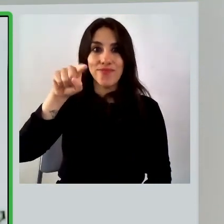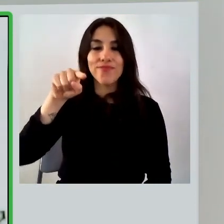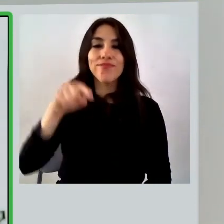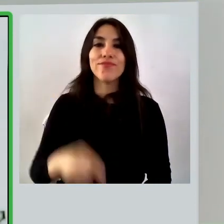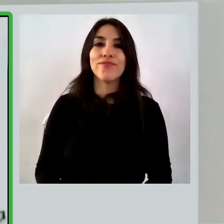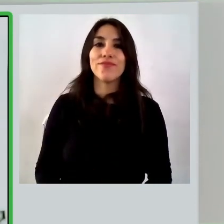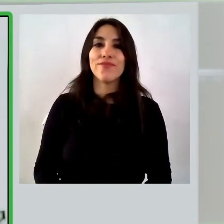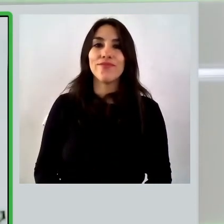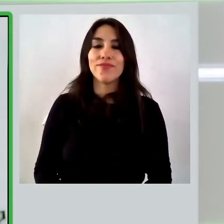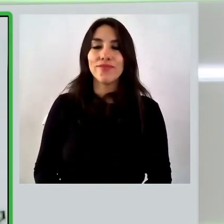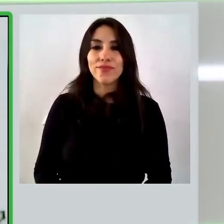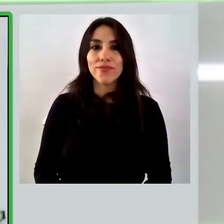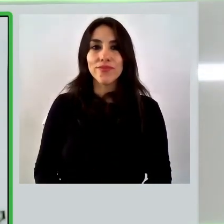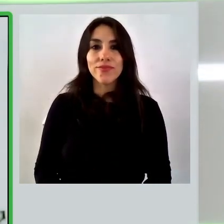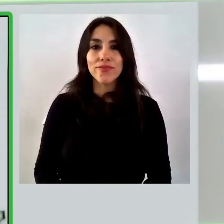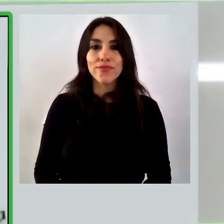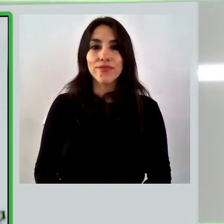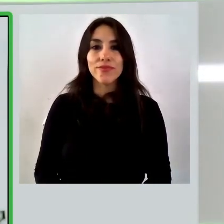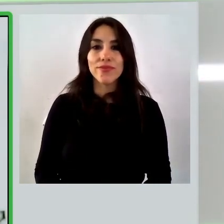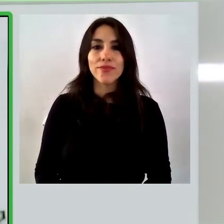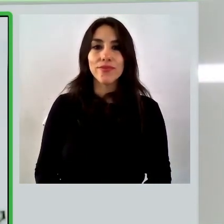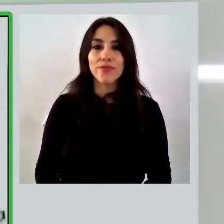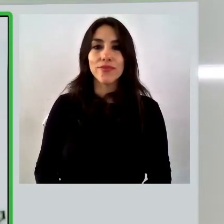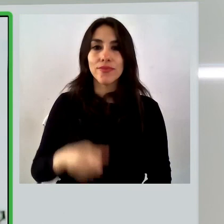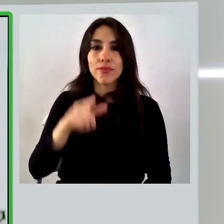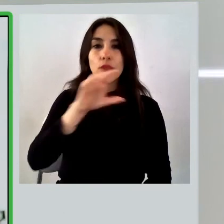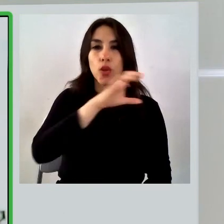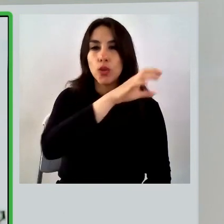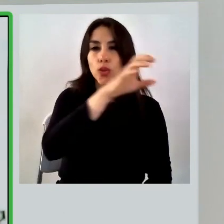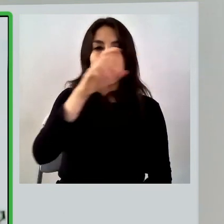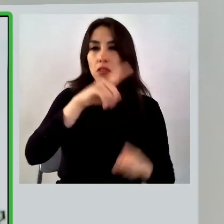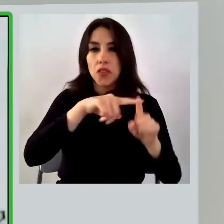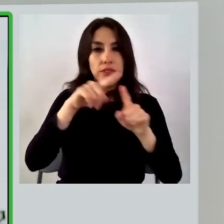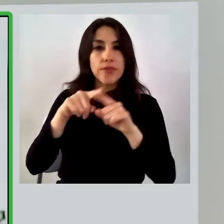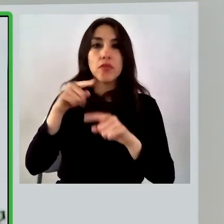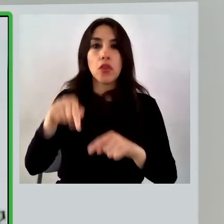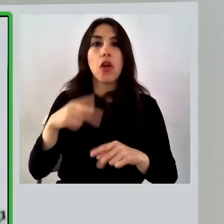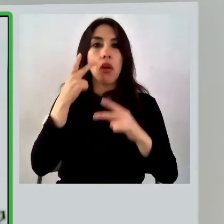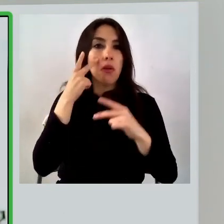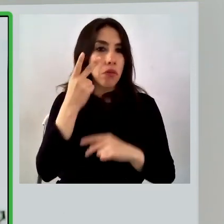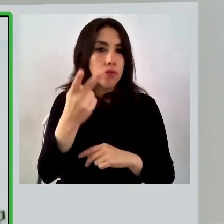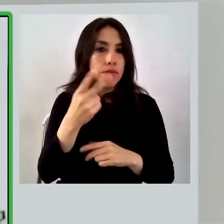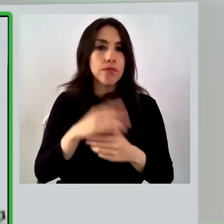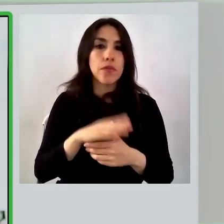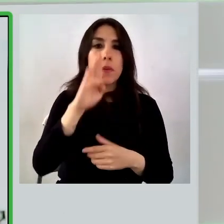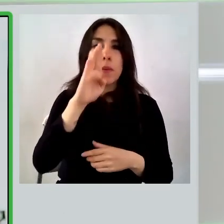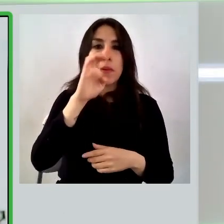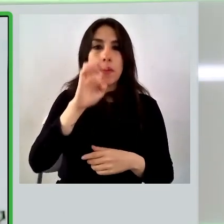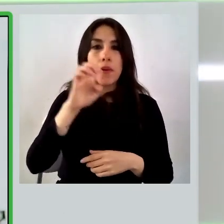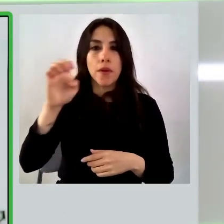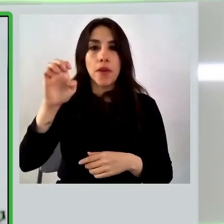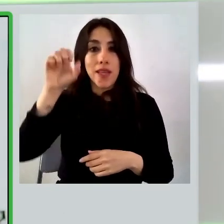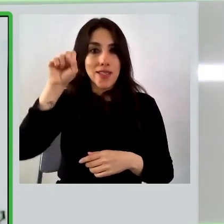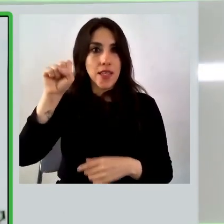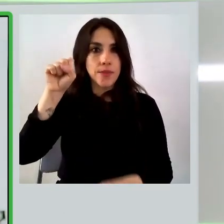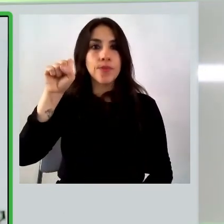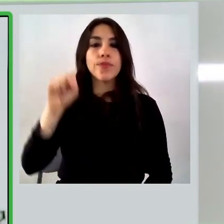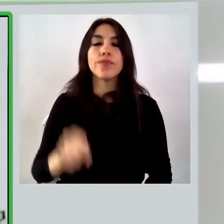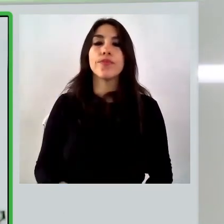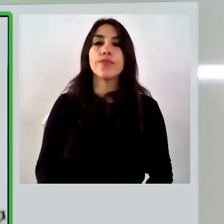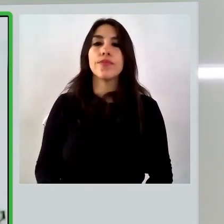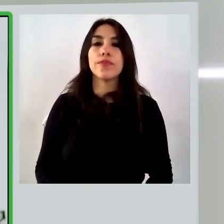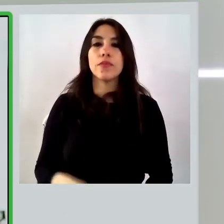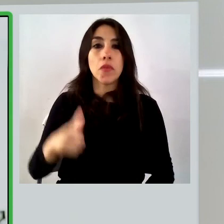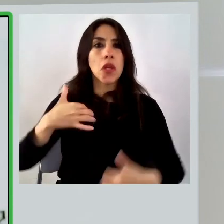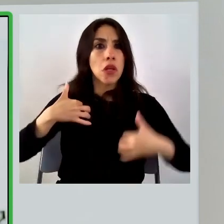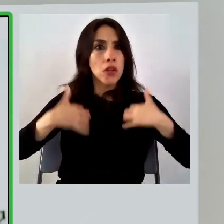And first, you know, it's important to ground the discussion, right, and the research in the scale of disability